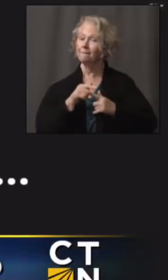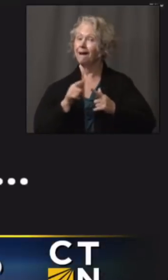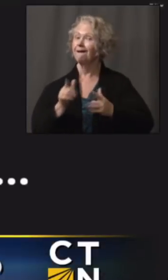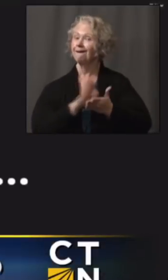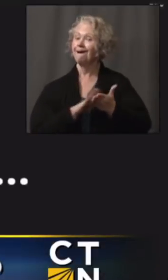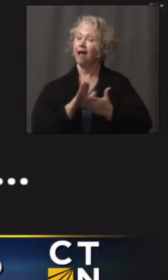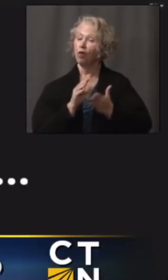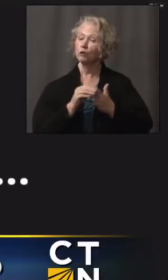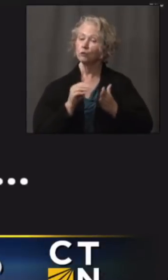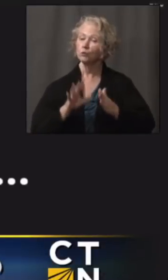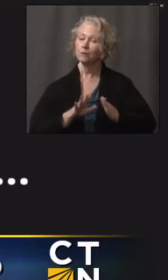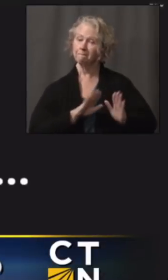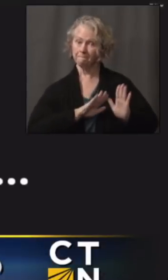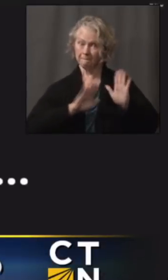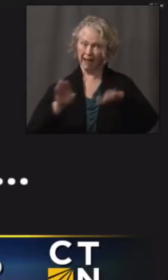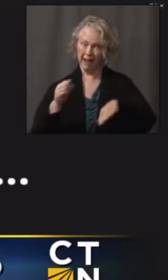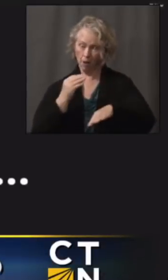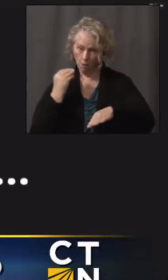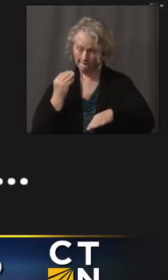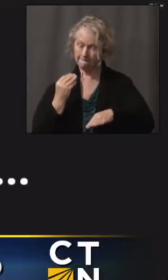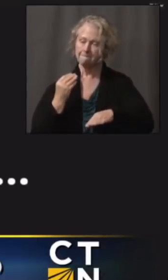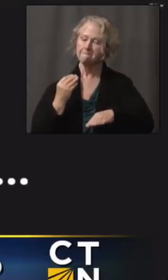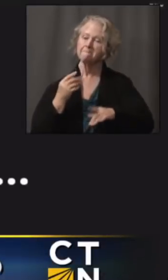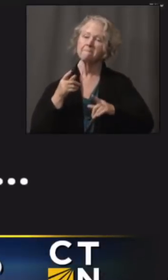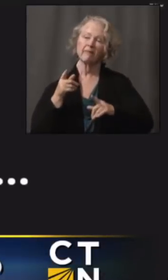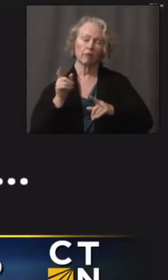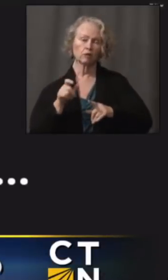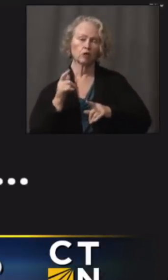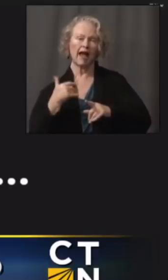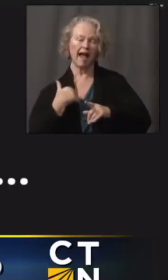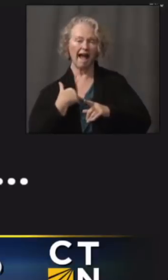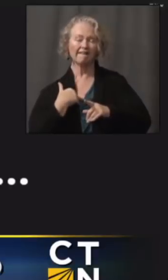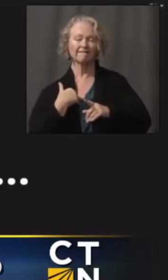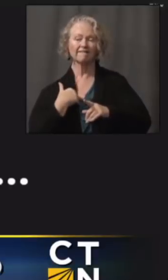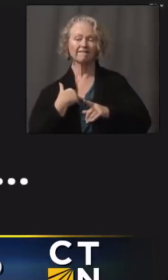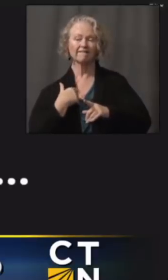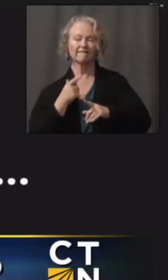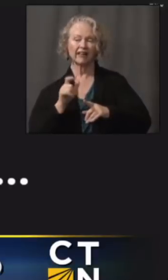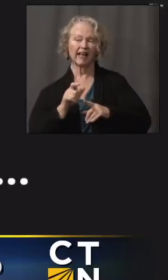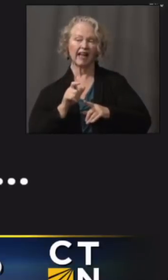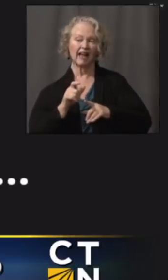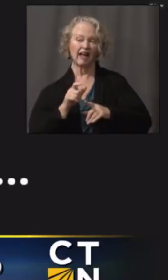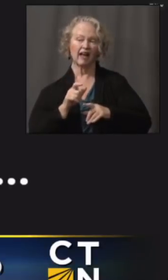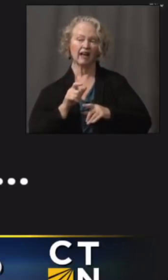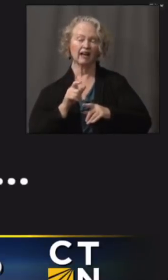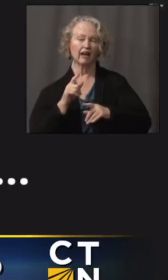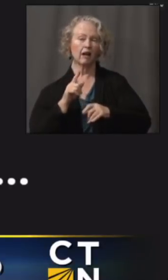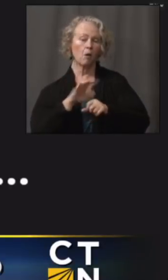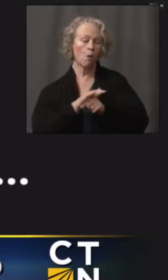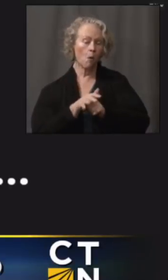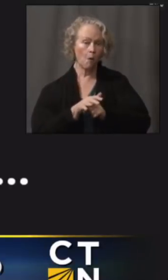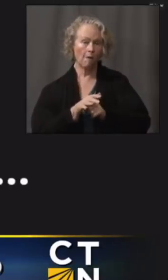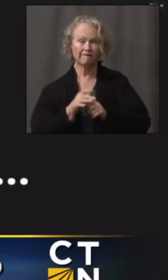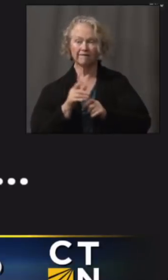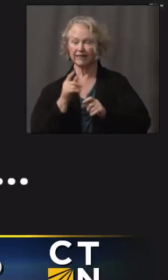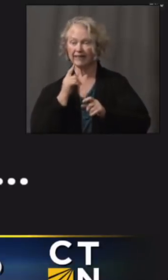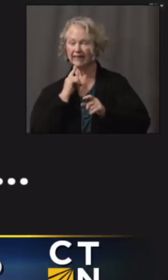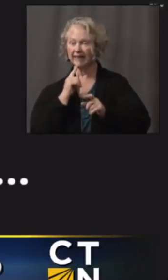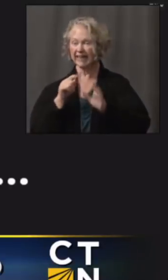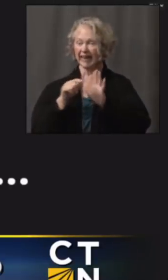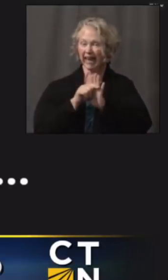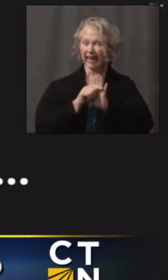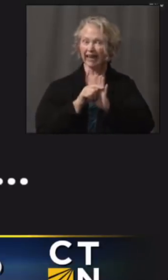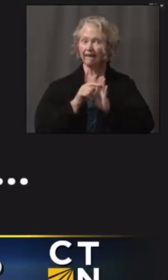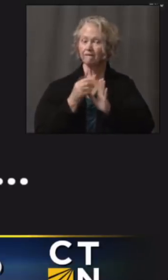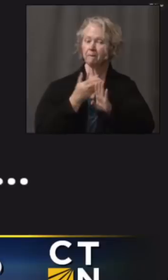returning home needing to test negative before and after arriving. Should this apply to all travelers to our state? And what